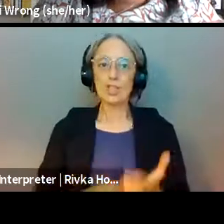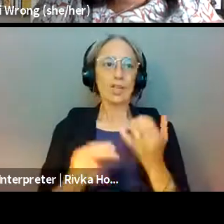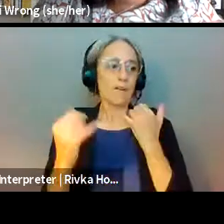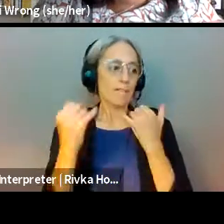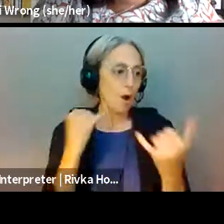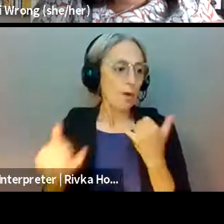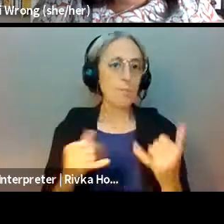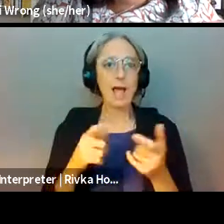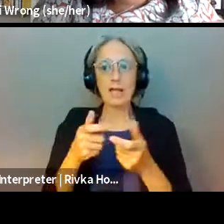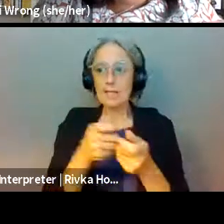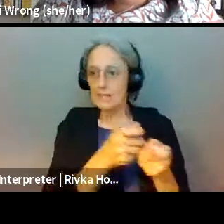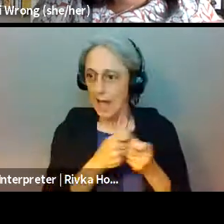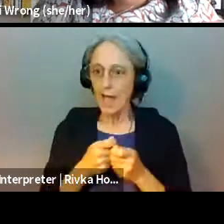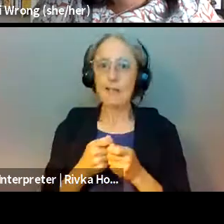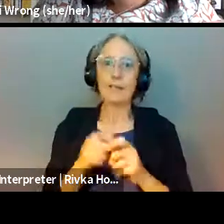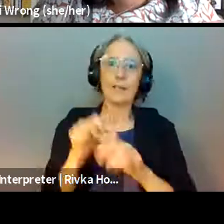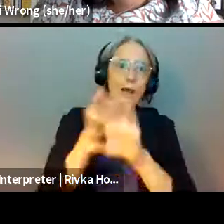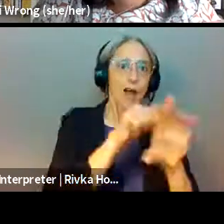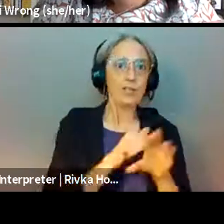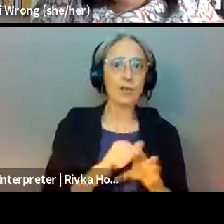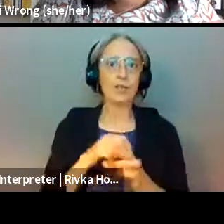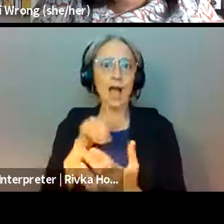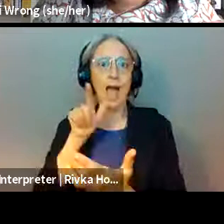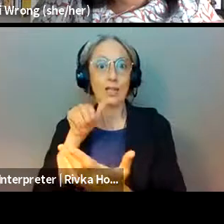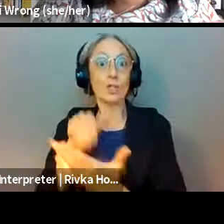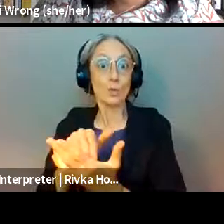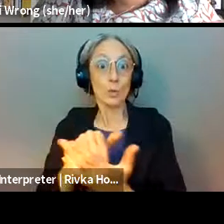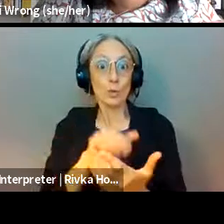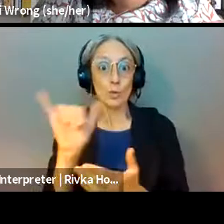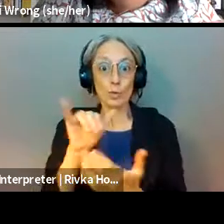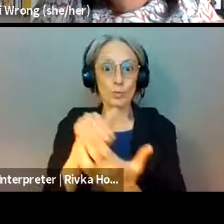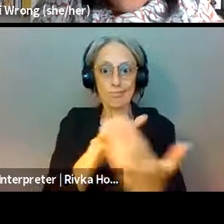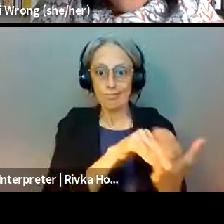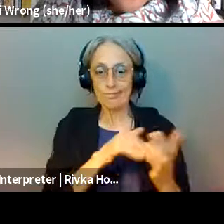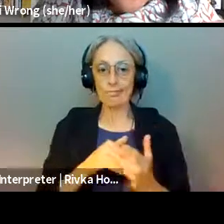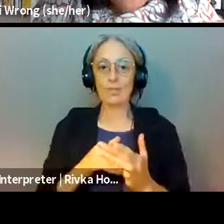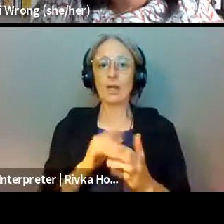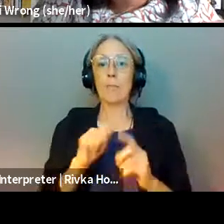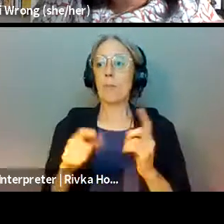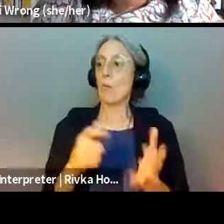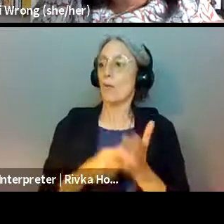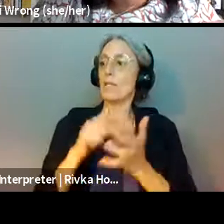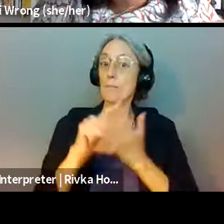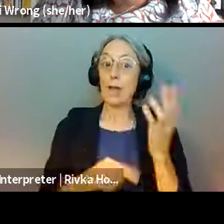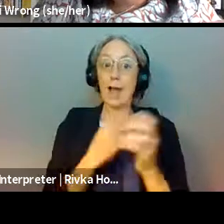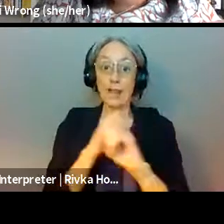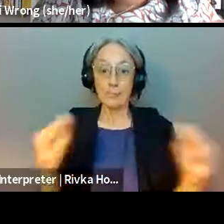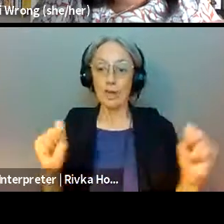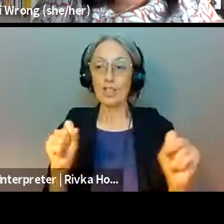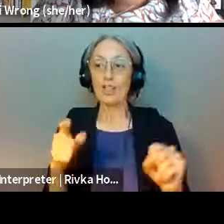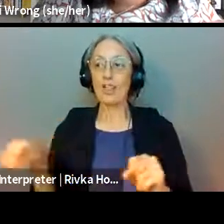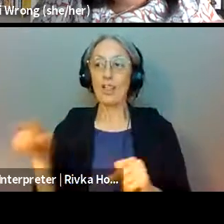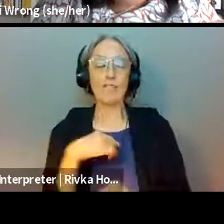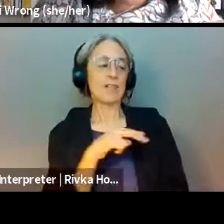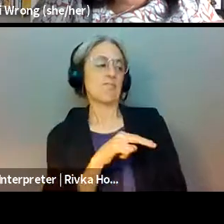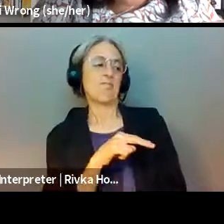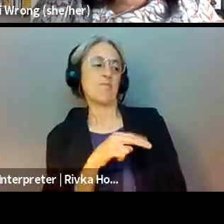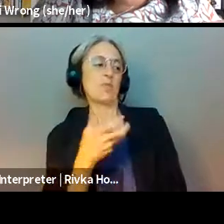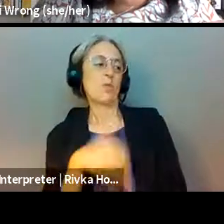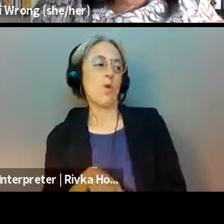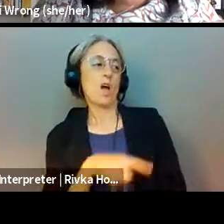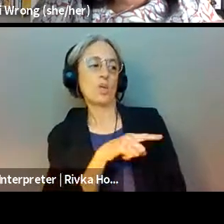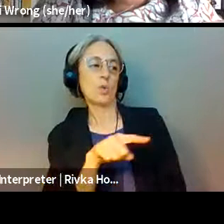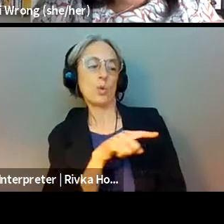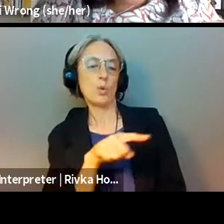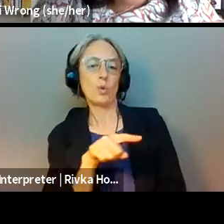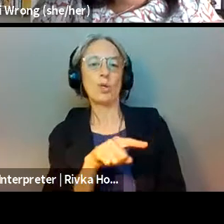organize, and even litigate. But because our demands for liberation aren't palatable, our issues are tabled by white leaders